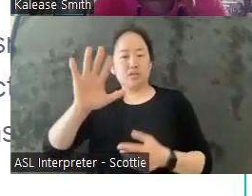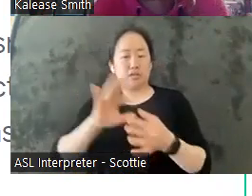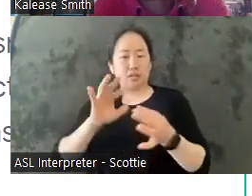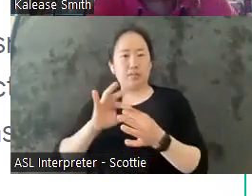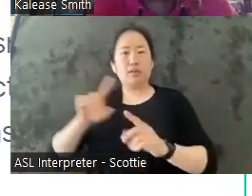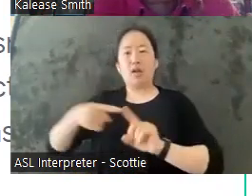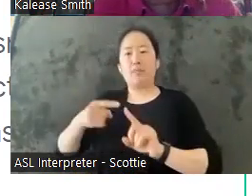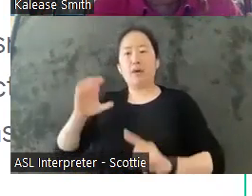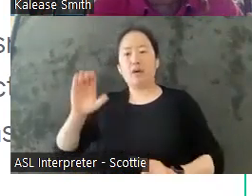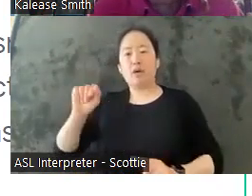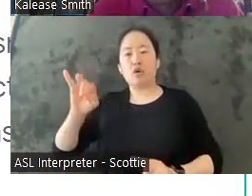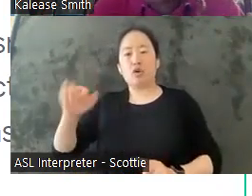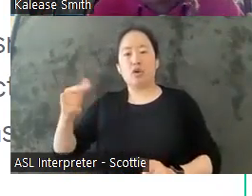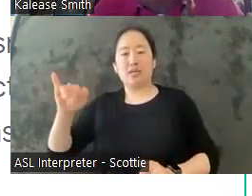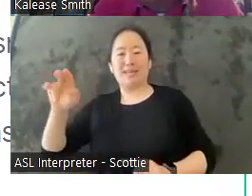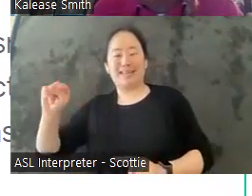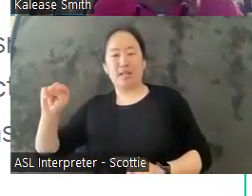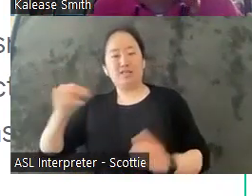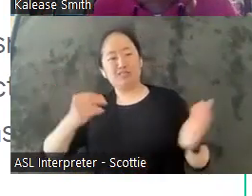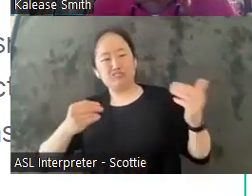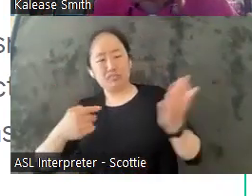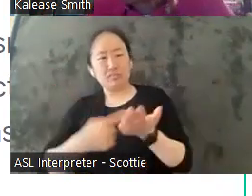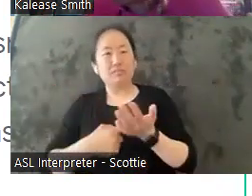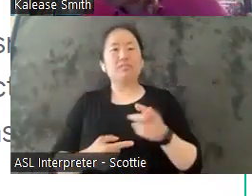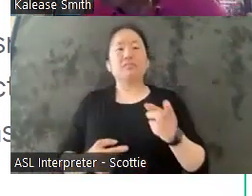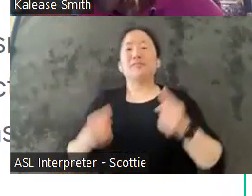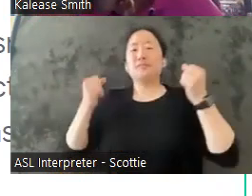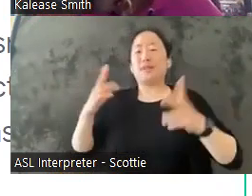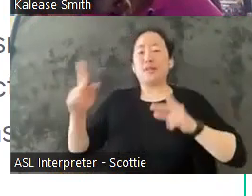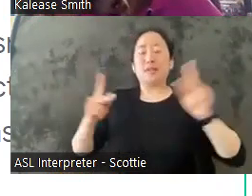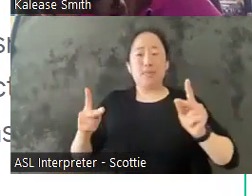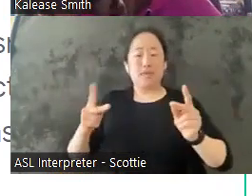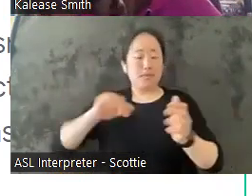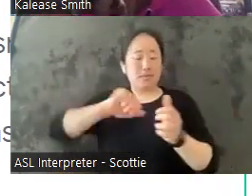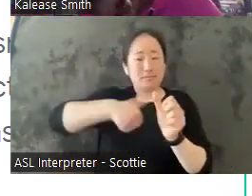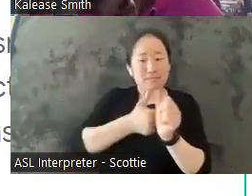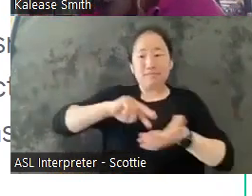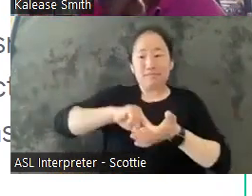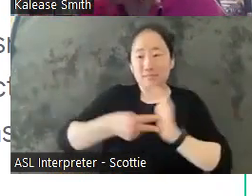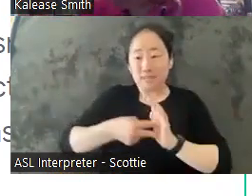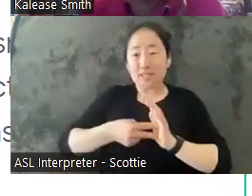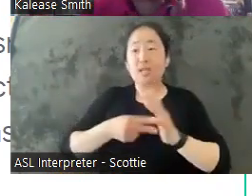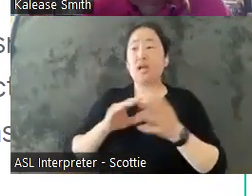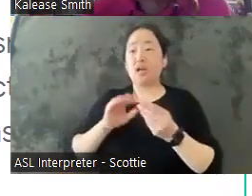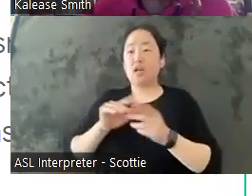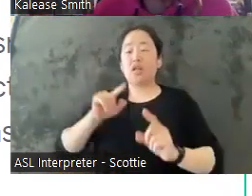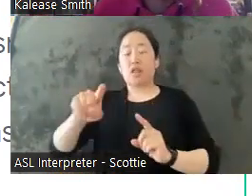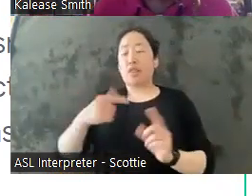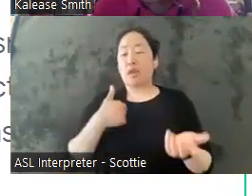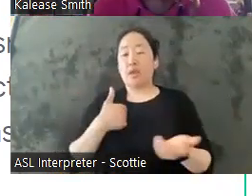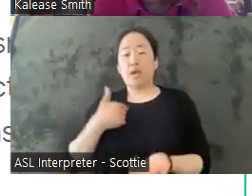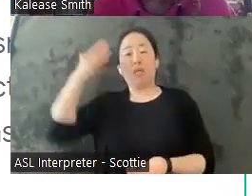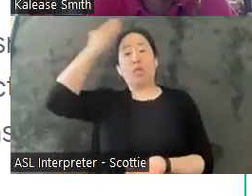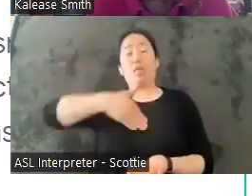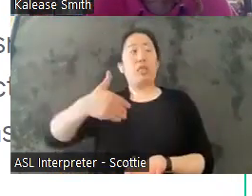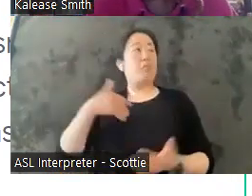insightful is one person said there are a lot of well-meaning people who are completely oblivious to how their perspectives or words are damaging in